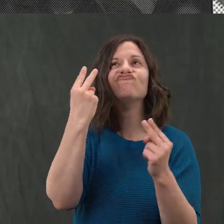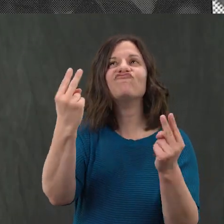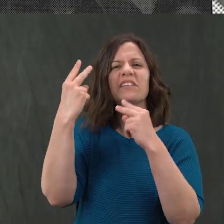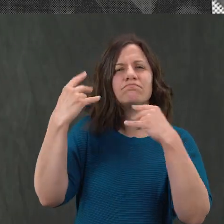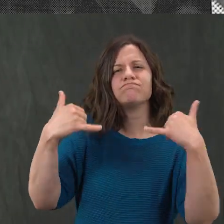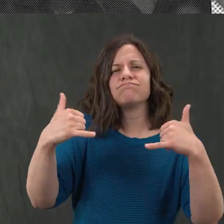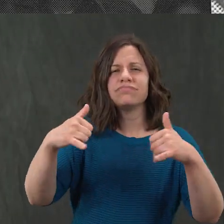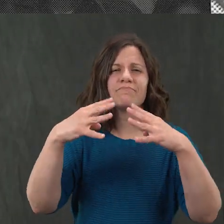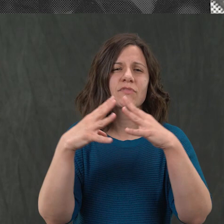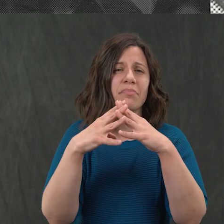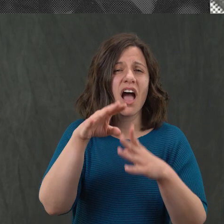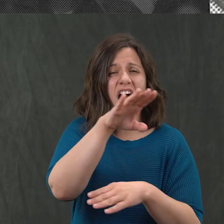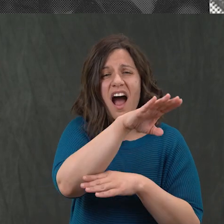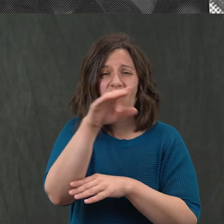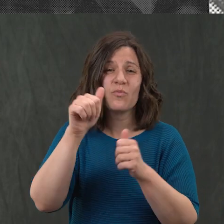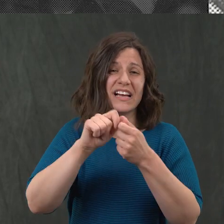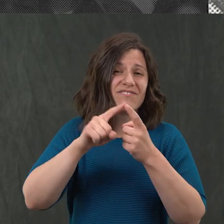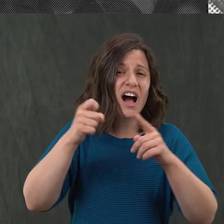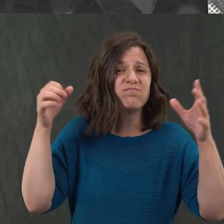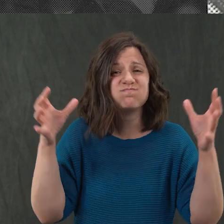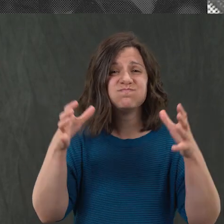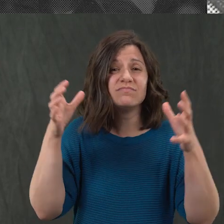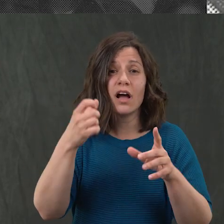football every afternoon with his friends,